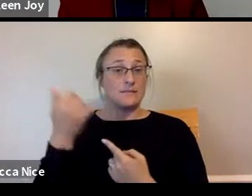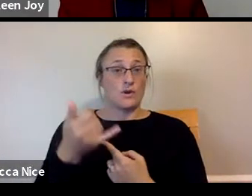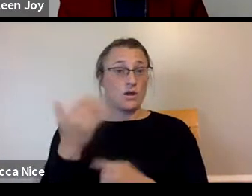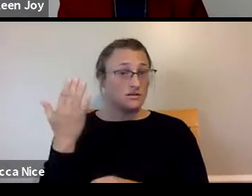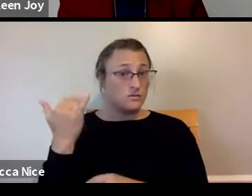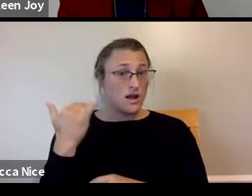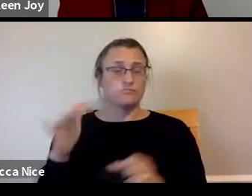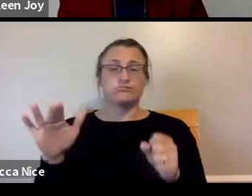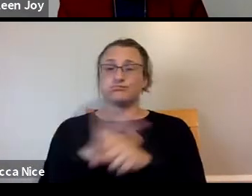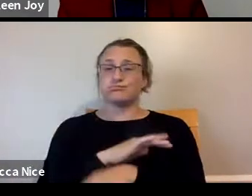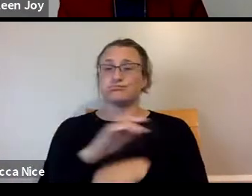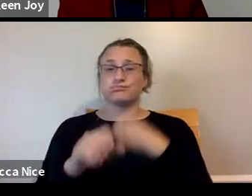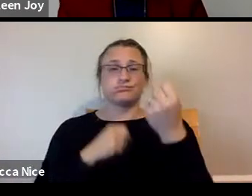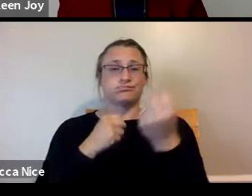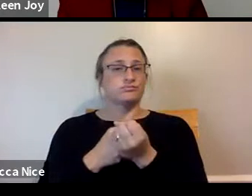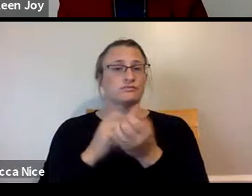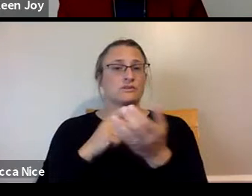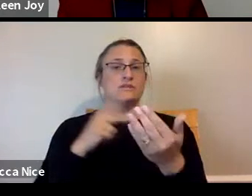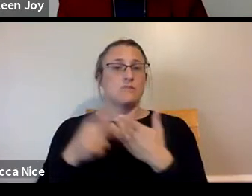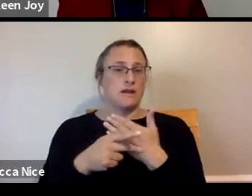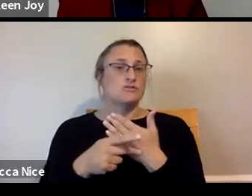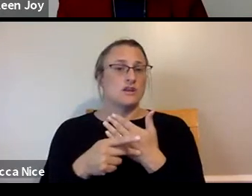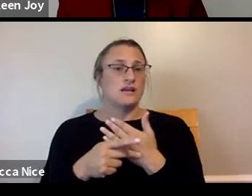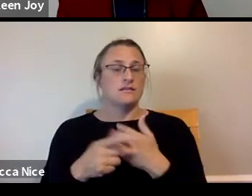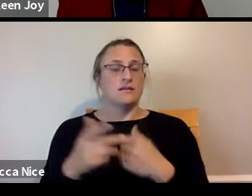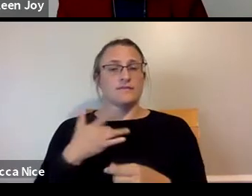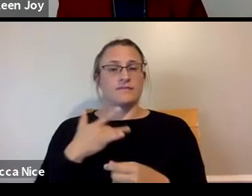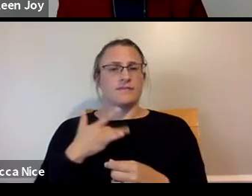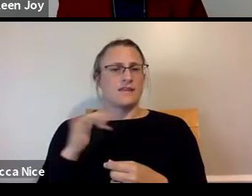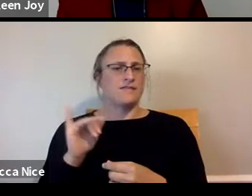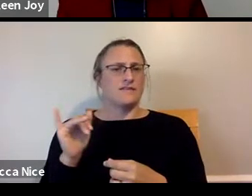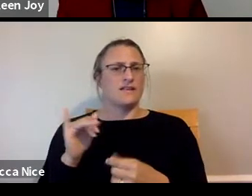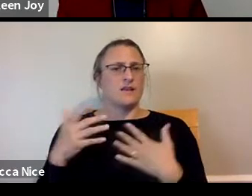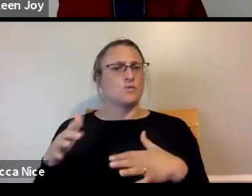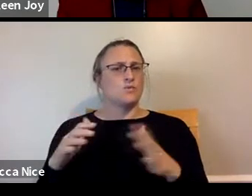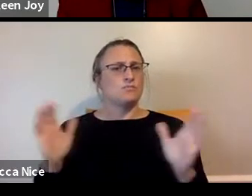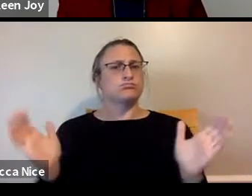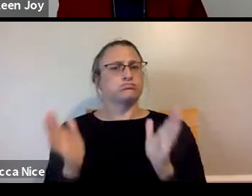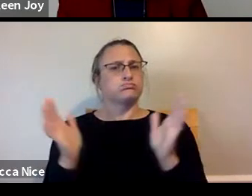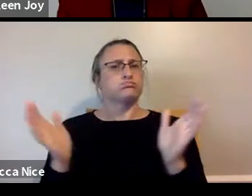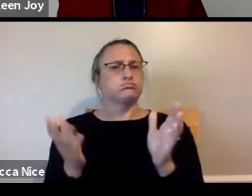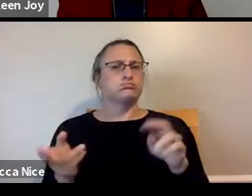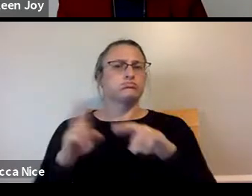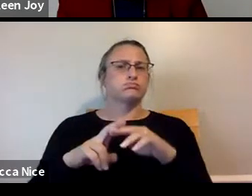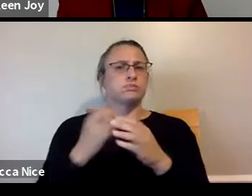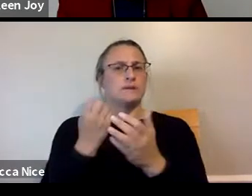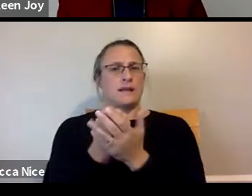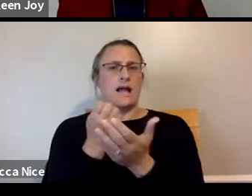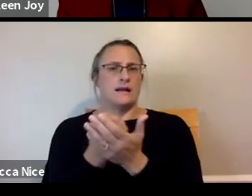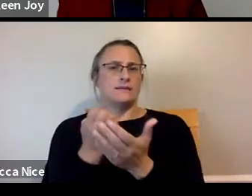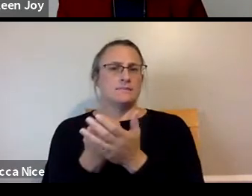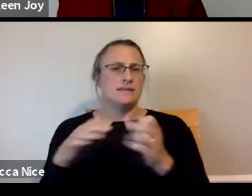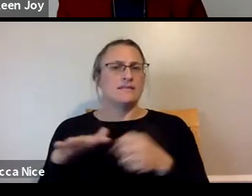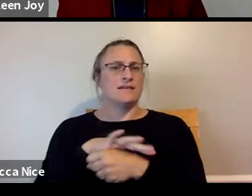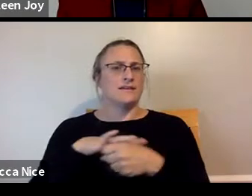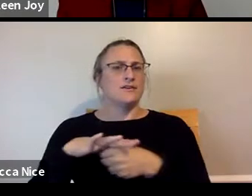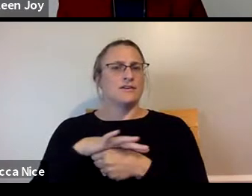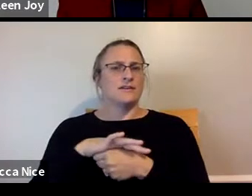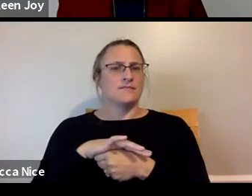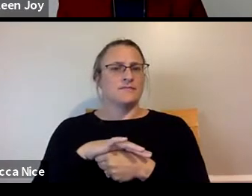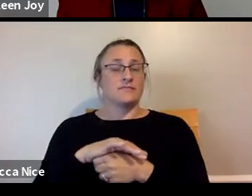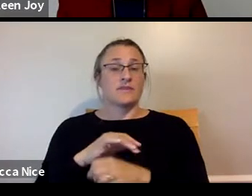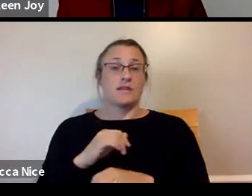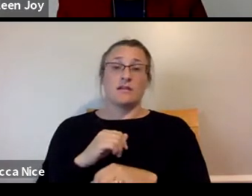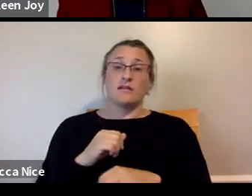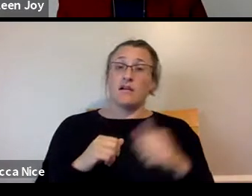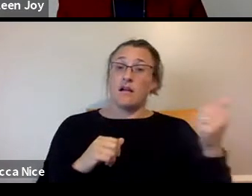totally approve of this project and feel that it's going to bring a big boost to the economy in the area. Any project similar to